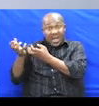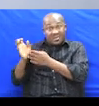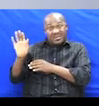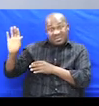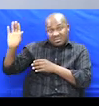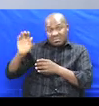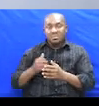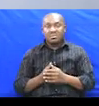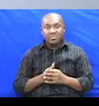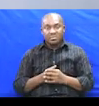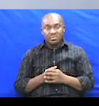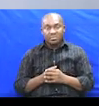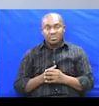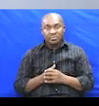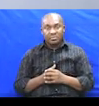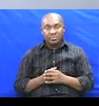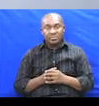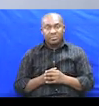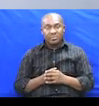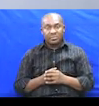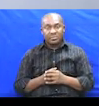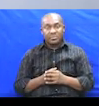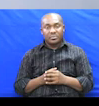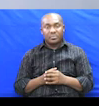their economic demands. The